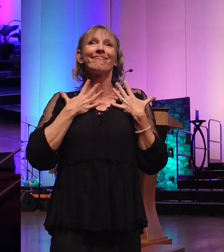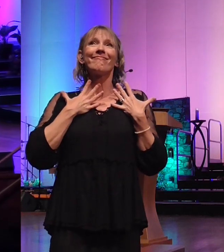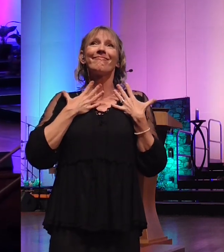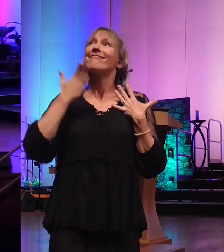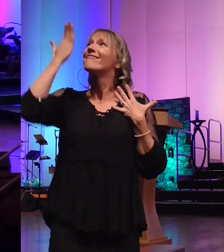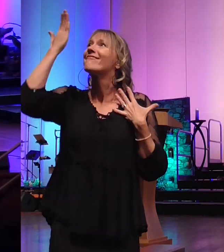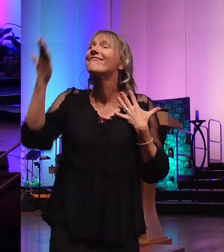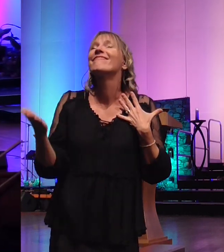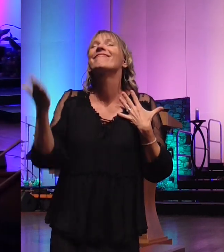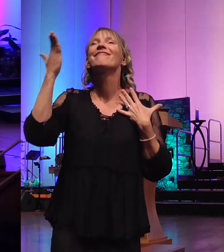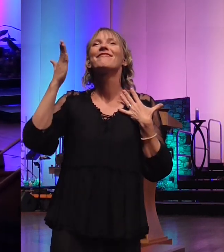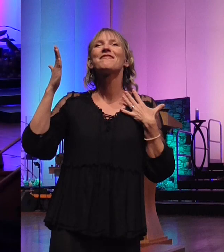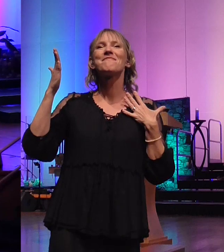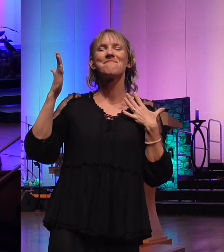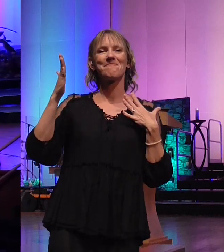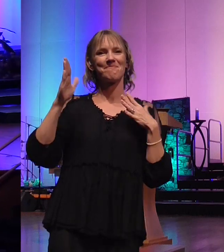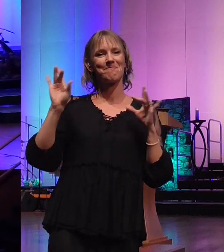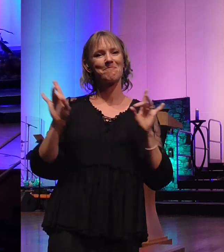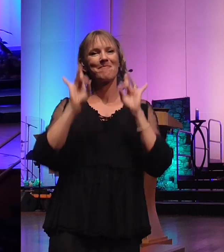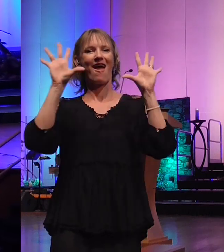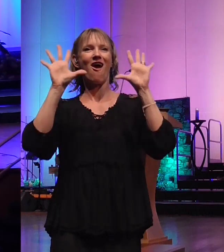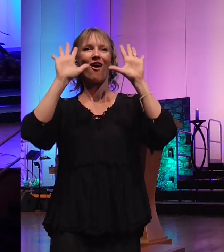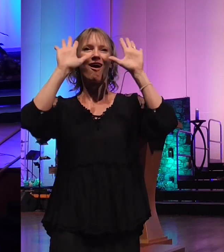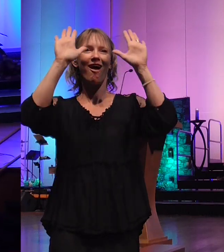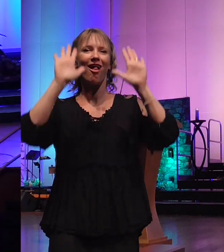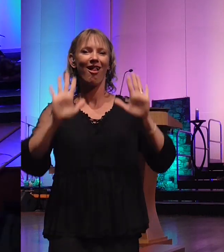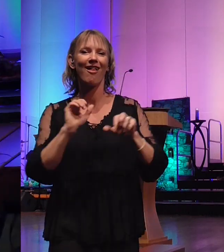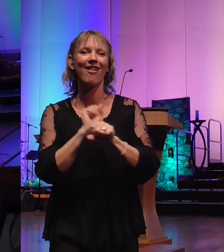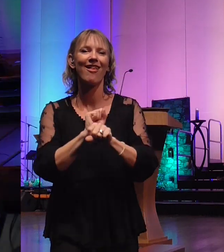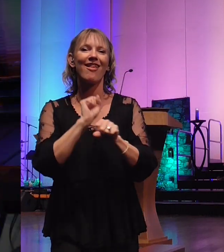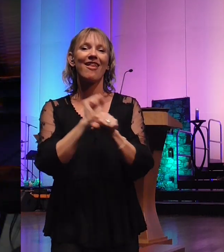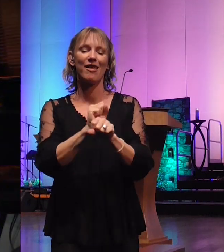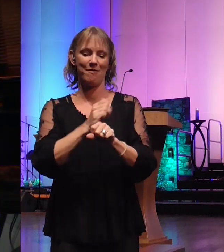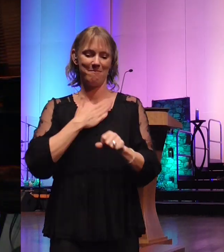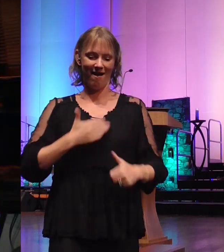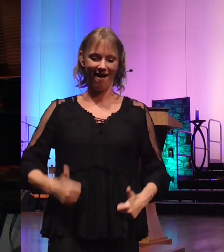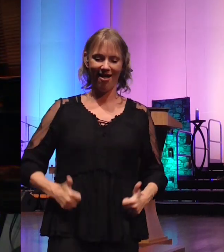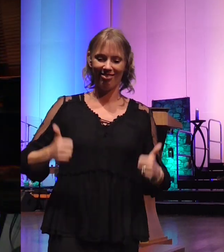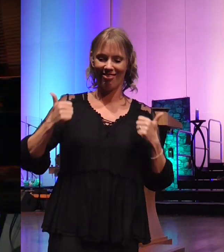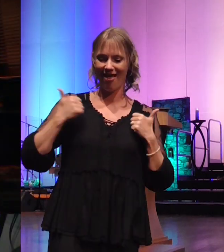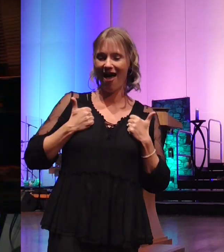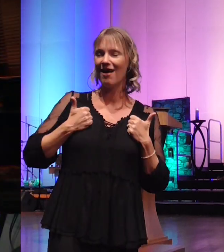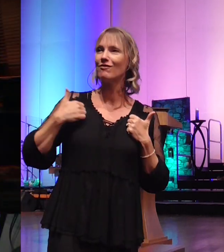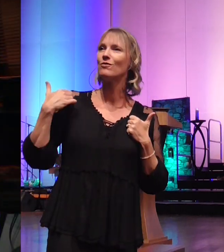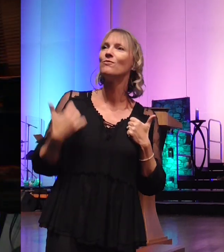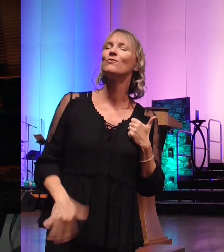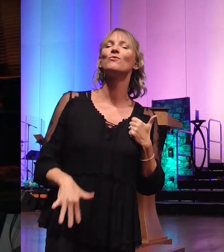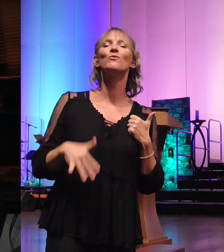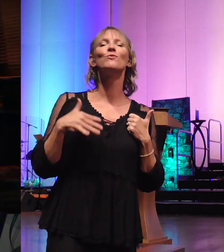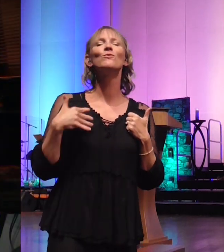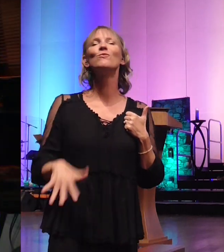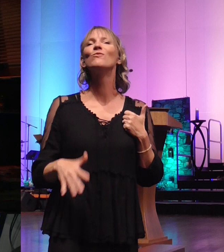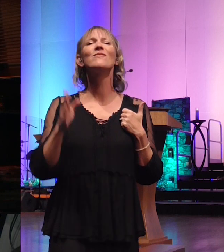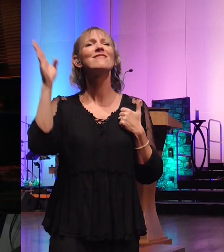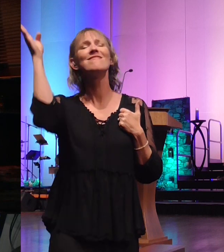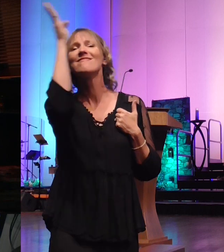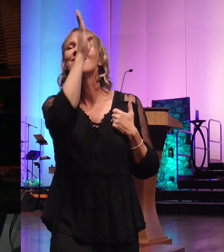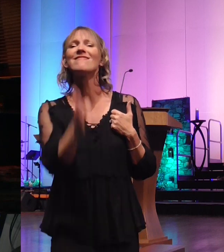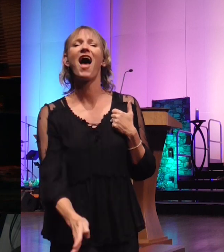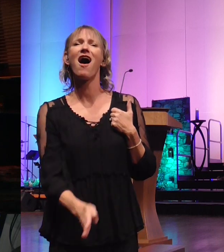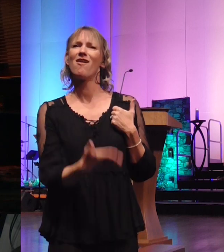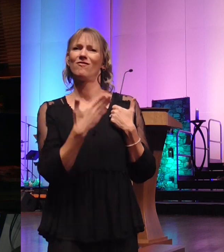are a miracle in my life. I've never been